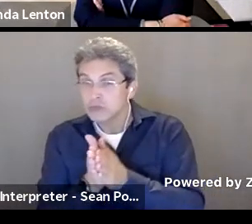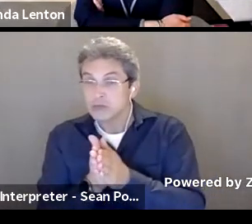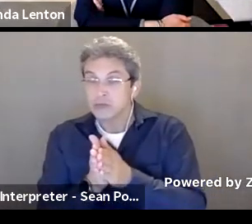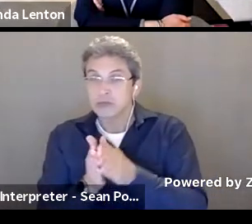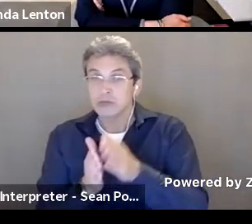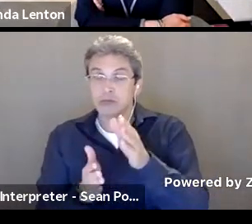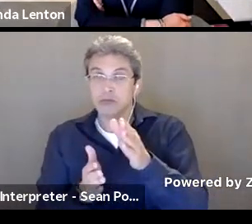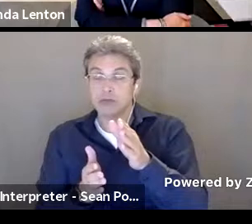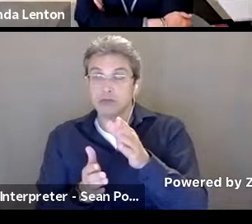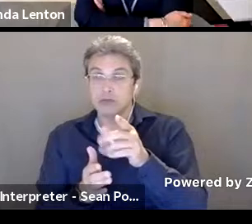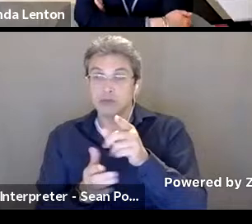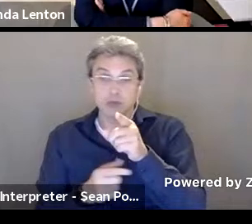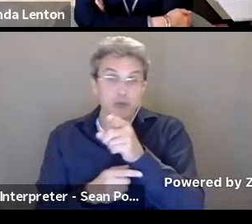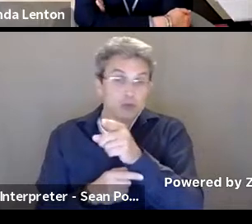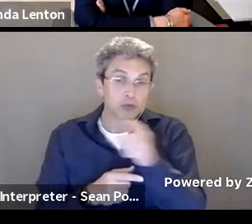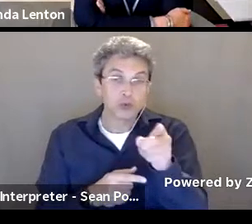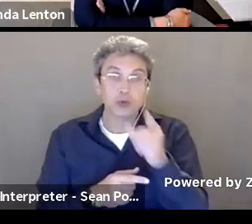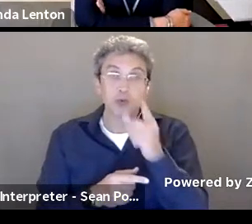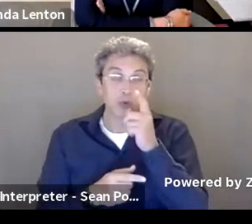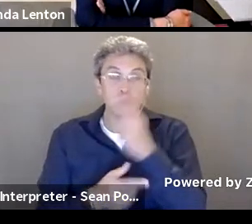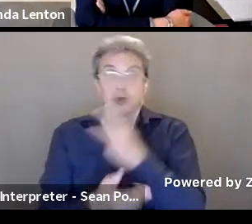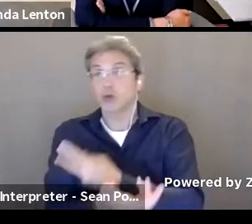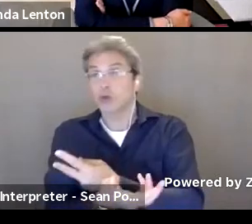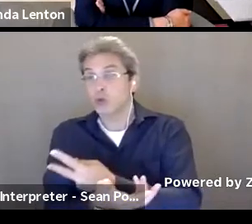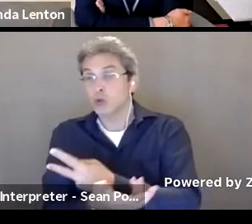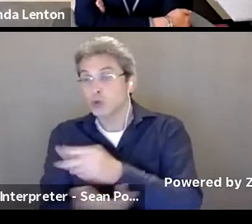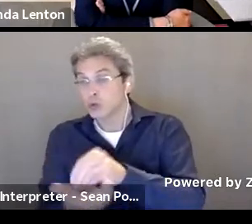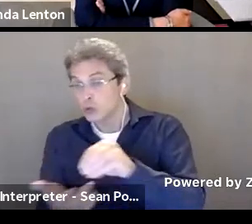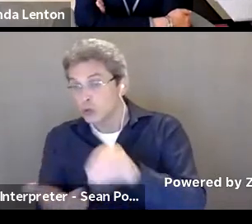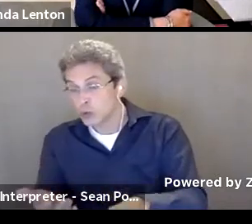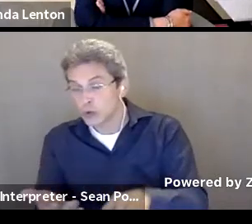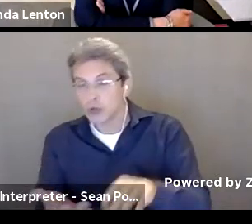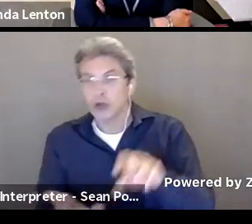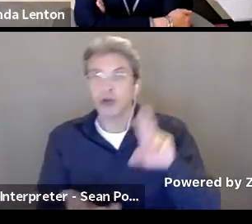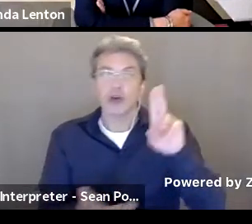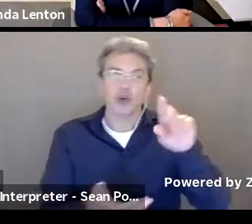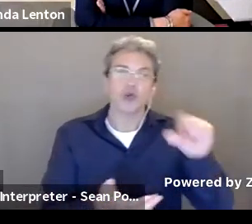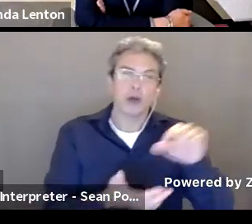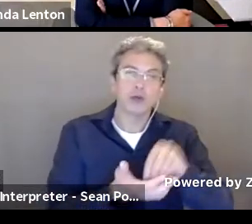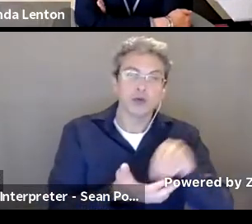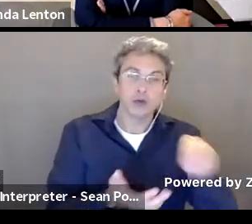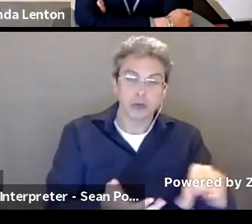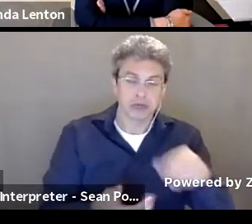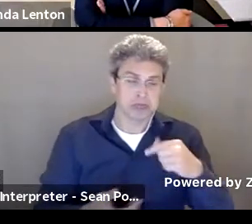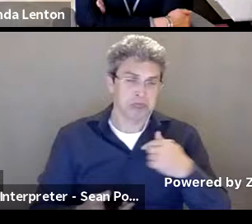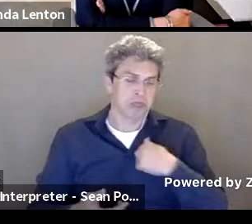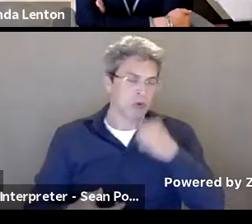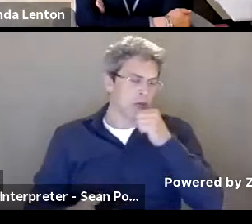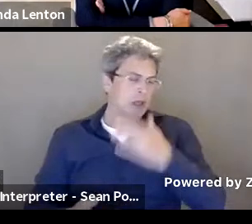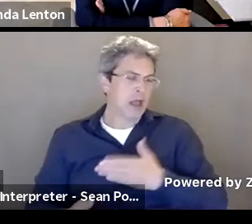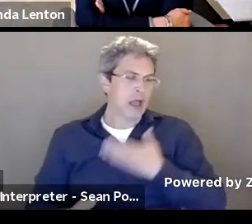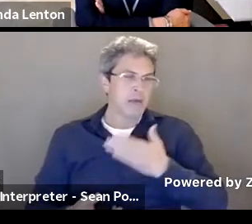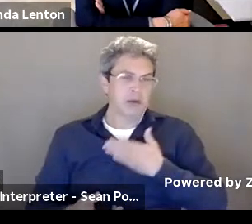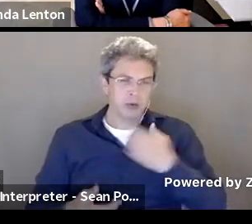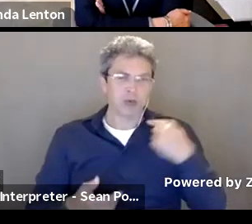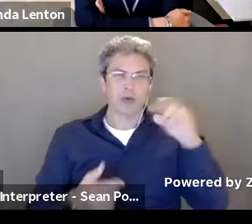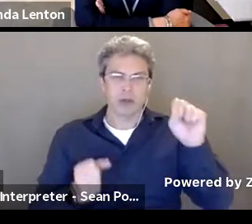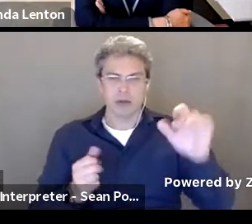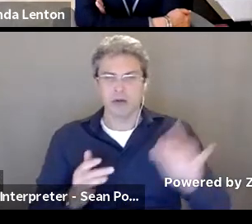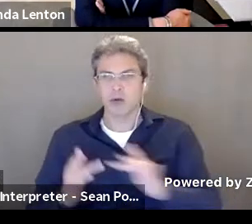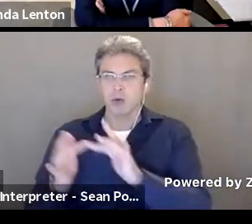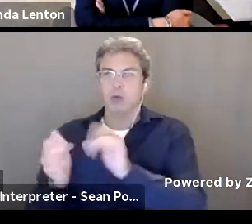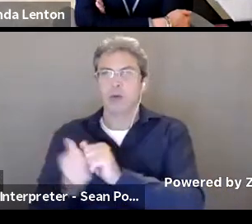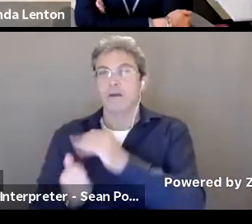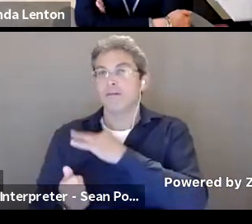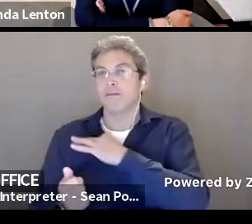mean the graduate students, undergraduate students, and my office will be more than happy to connect you with the faculty members who are working in